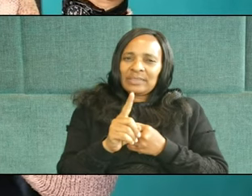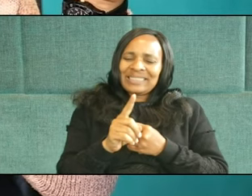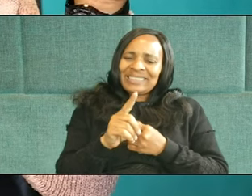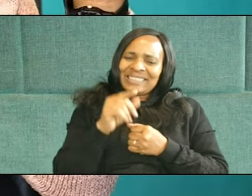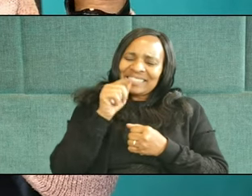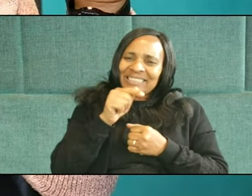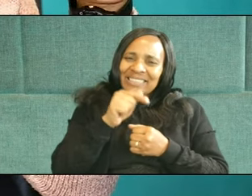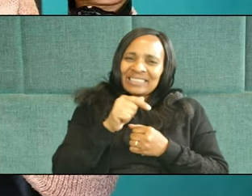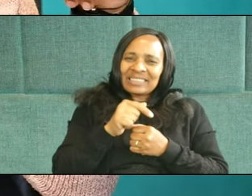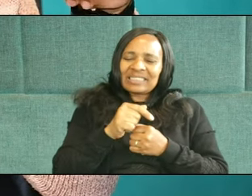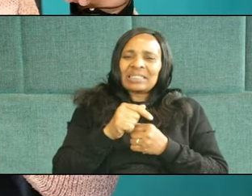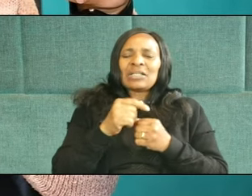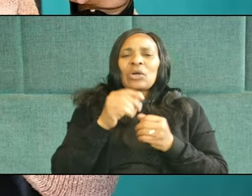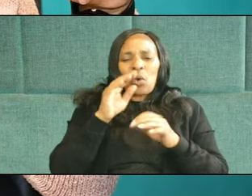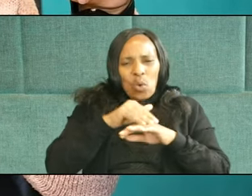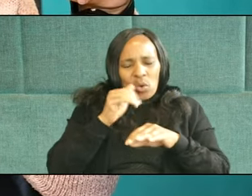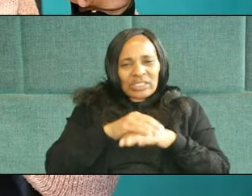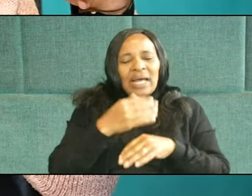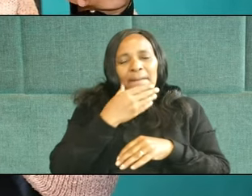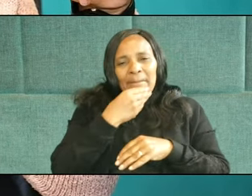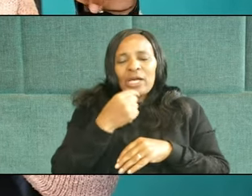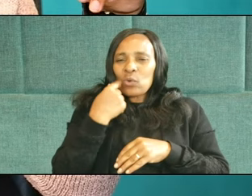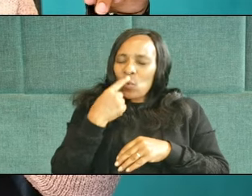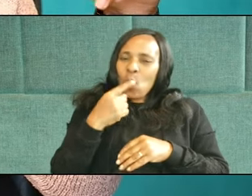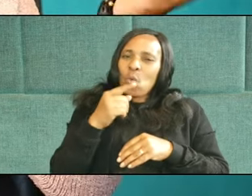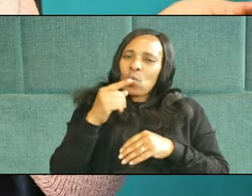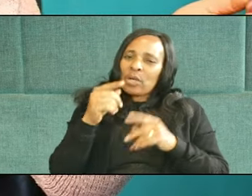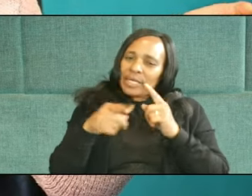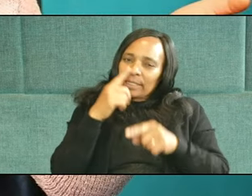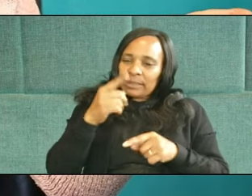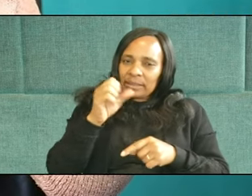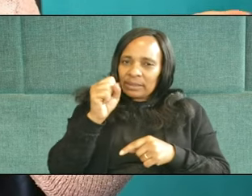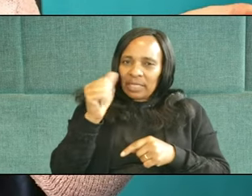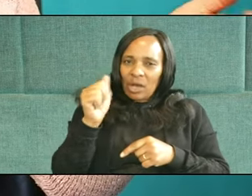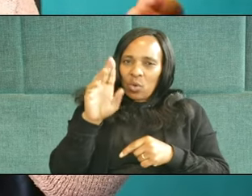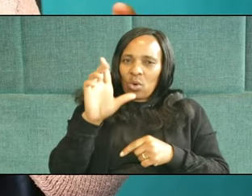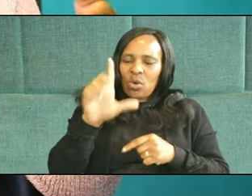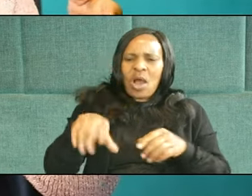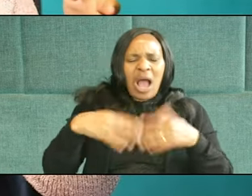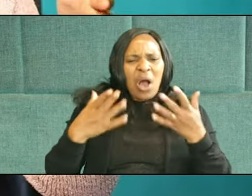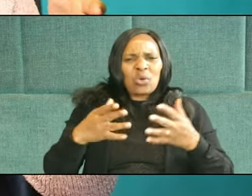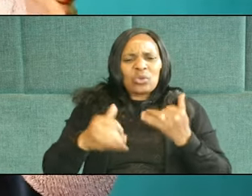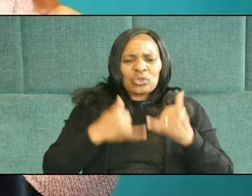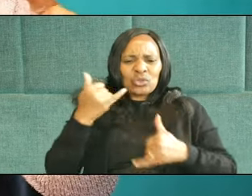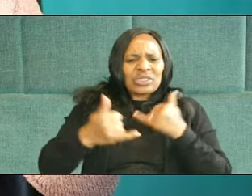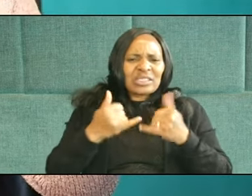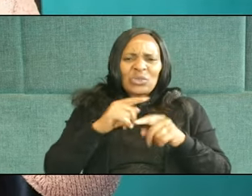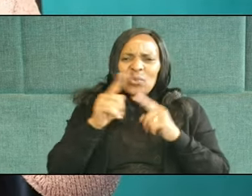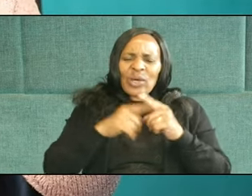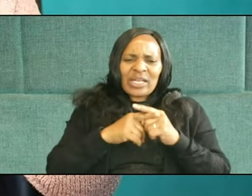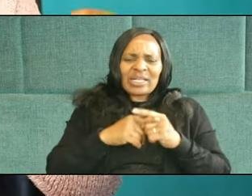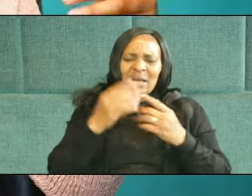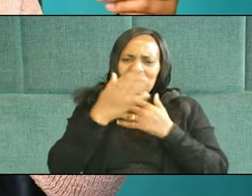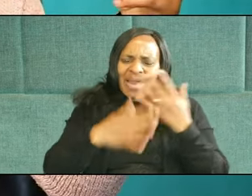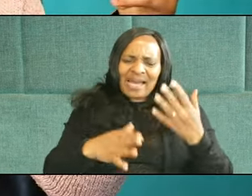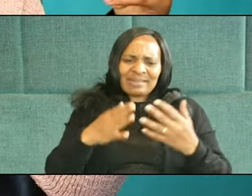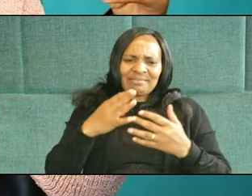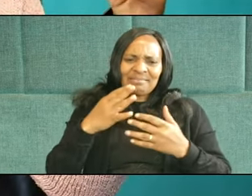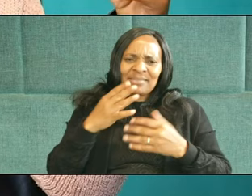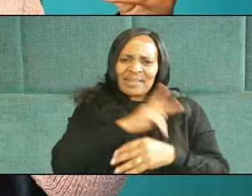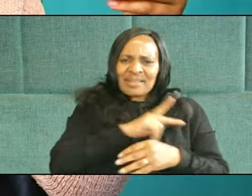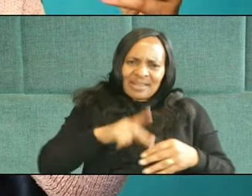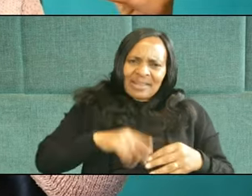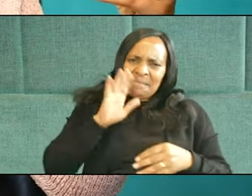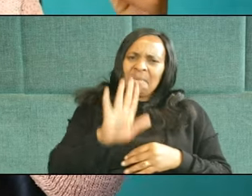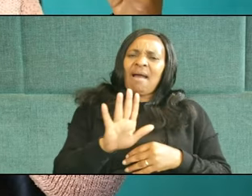he scolds the man who killed Saul. He tells him, how are you rejoicing this when the blood of the king is on your hands? Mm-hmm. So